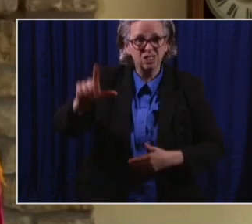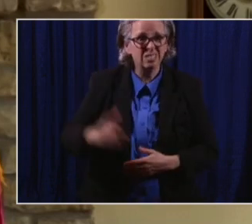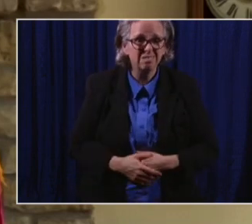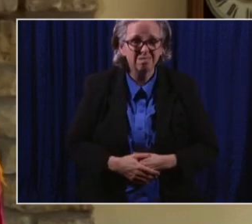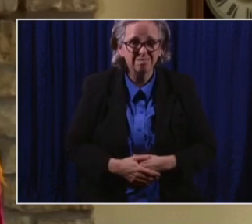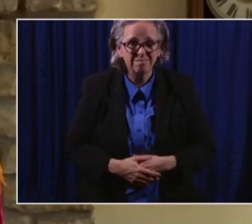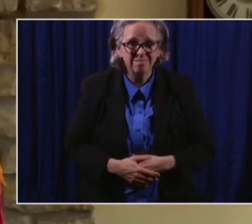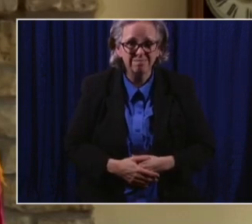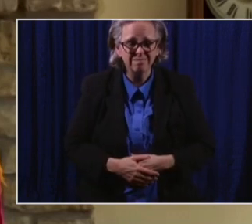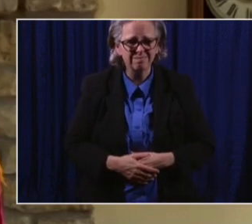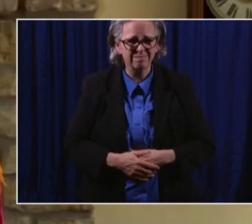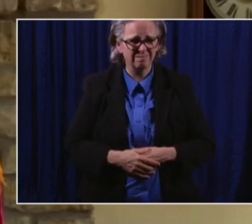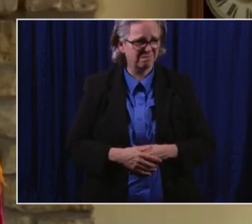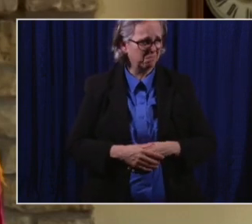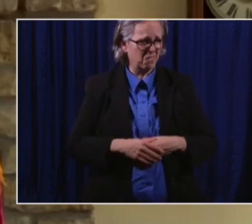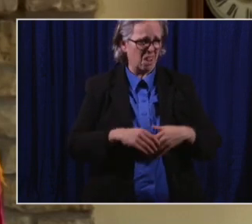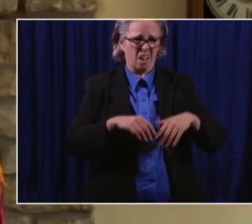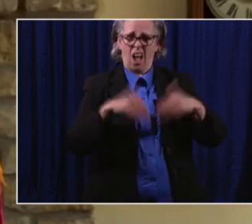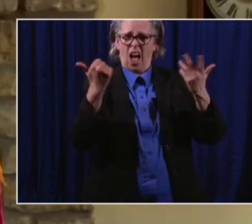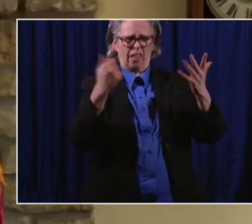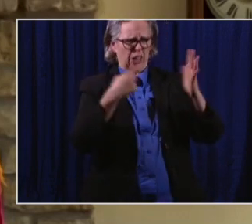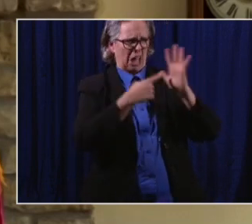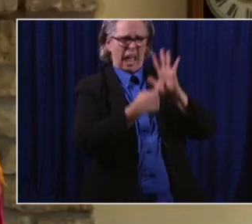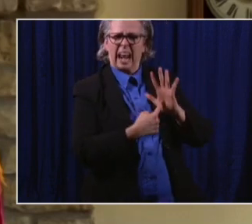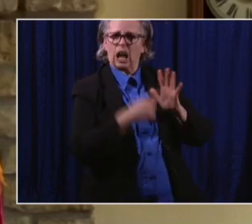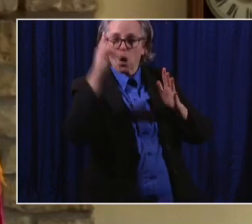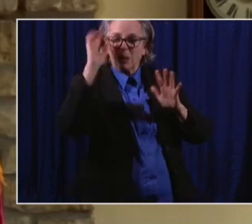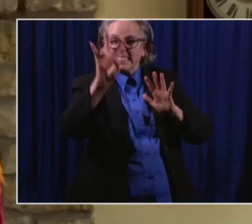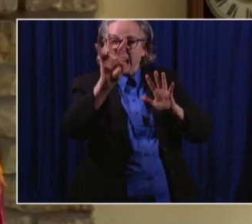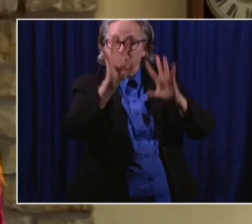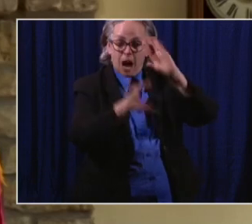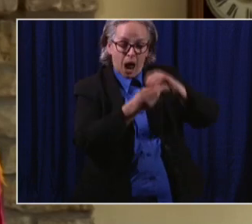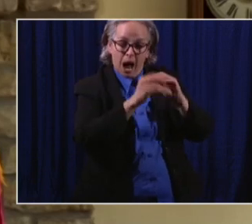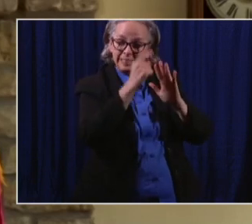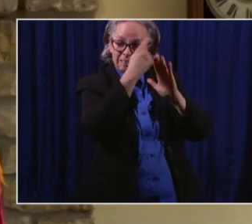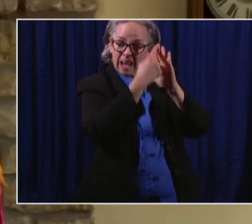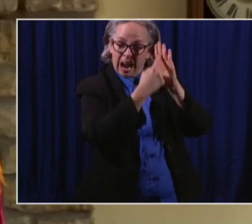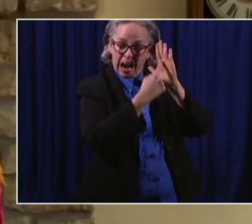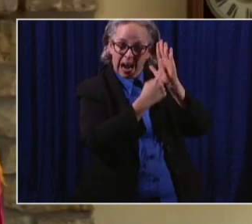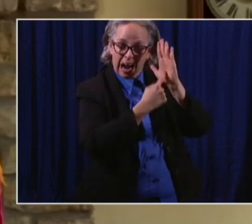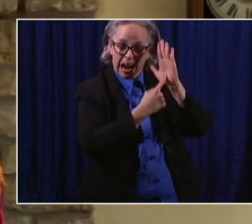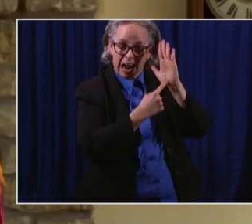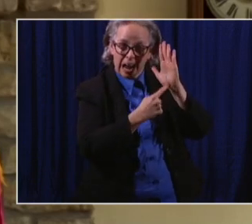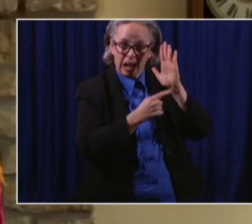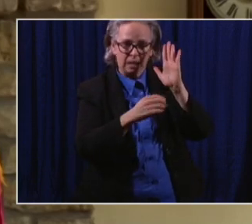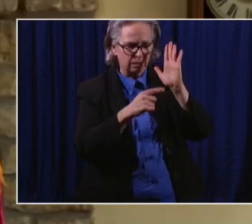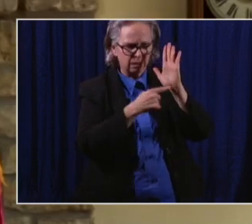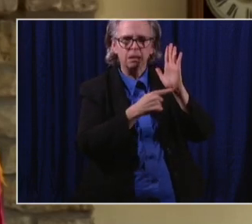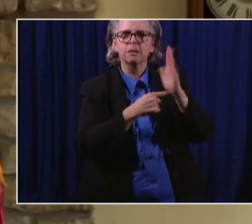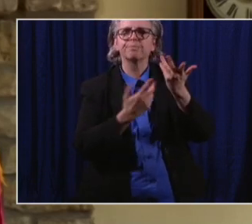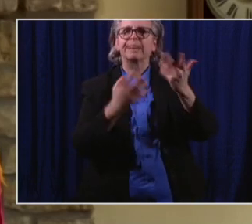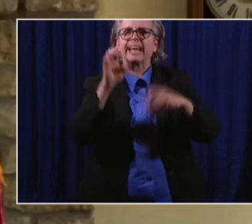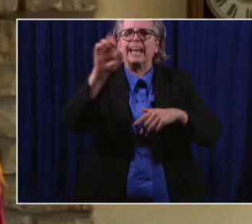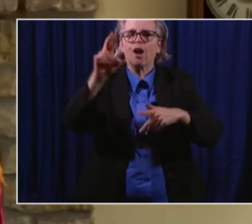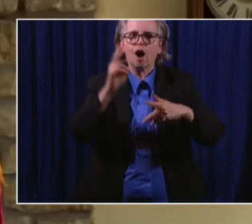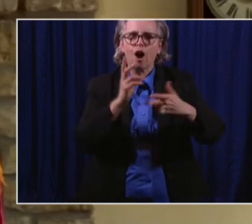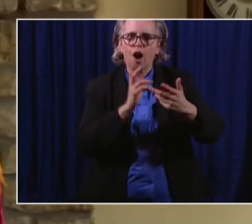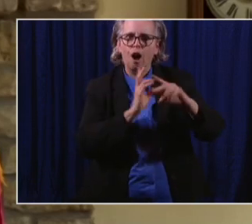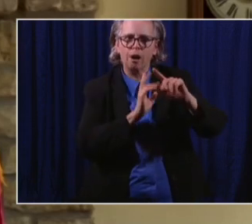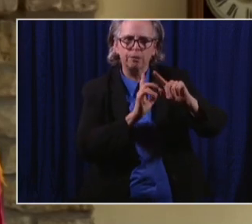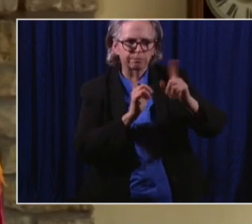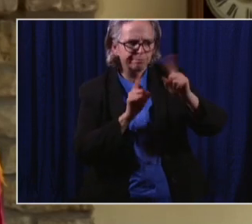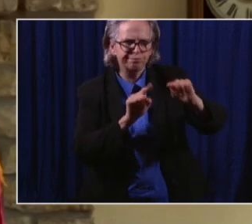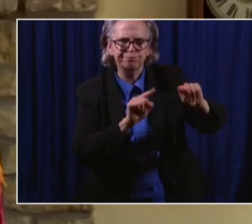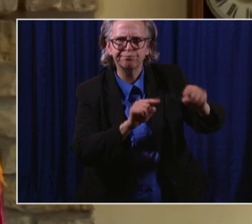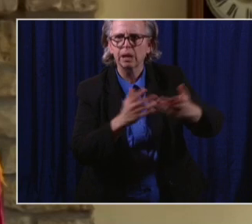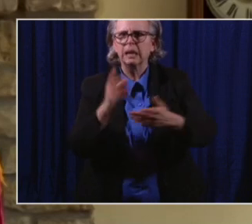use of medical, whether it's in an emergency room, whether it's in a doctor's office. Those indicators going